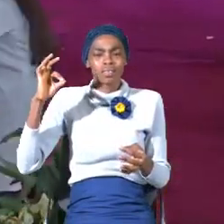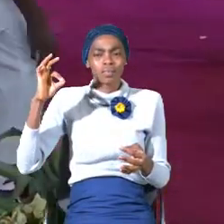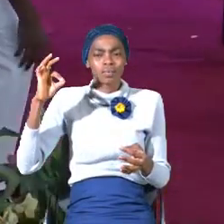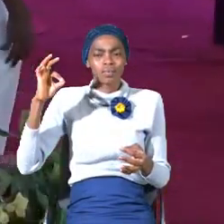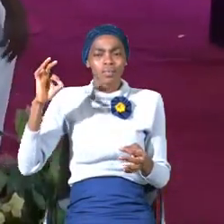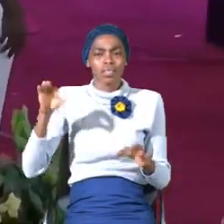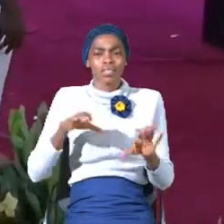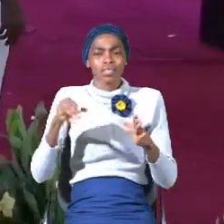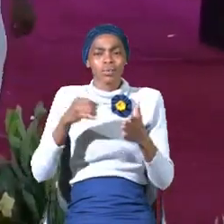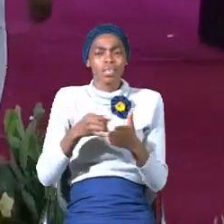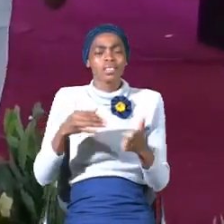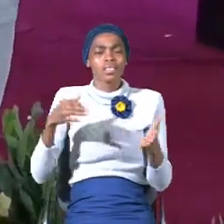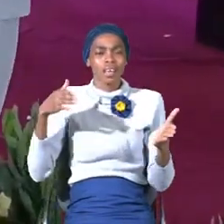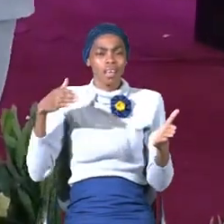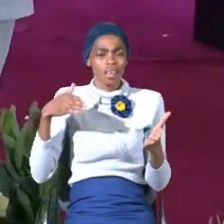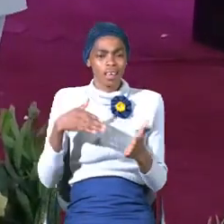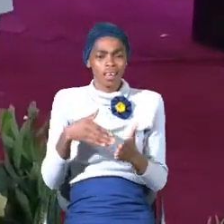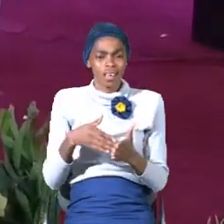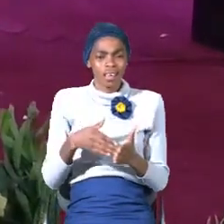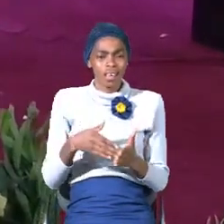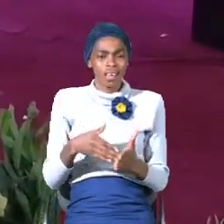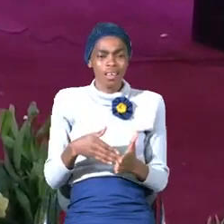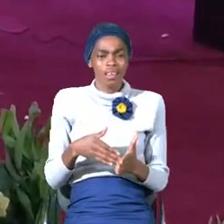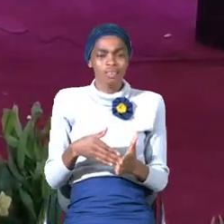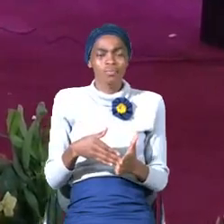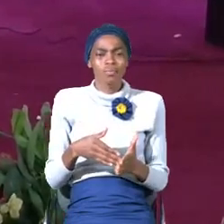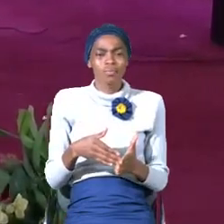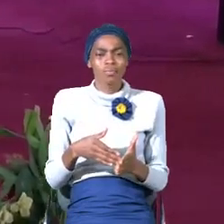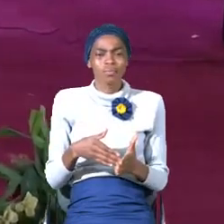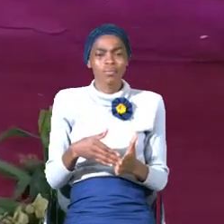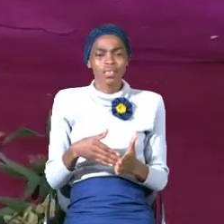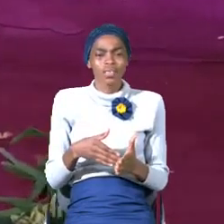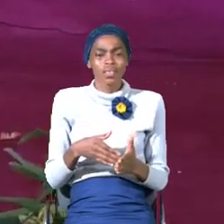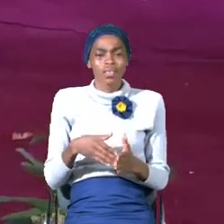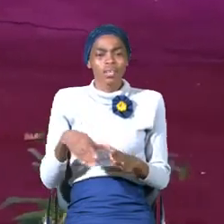do it again.